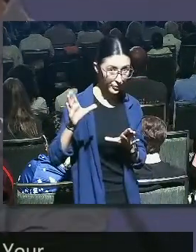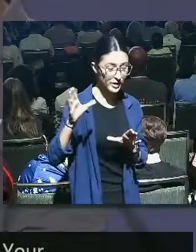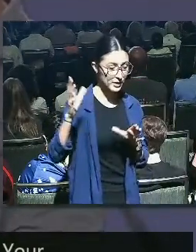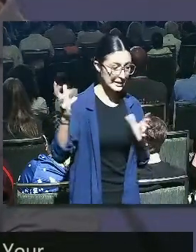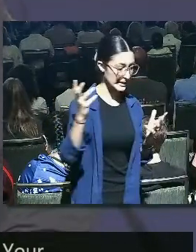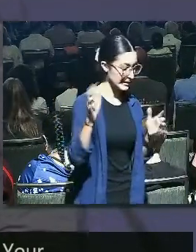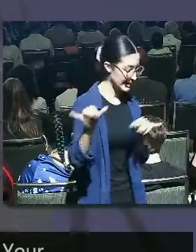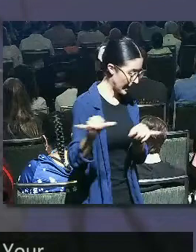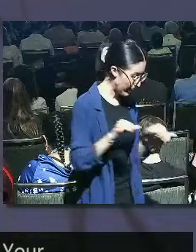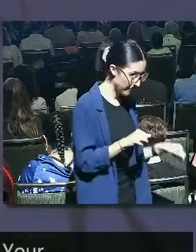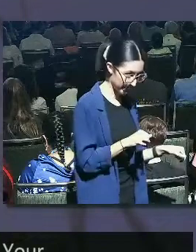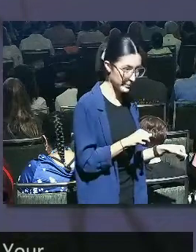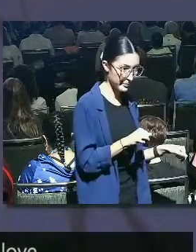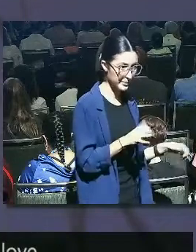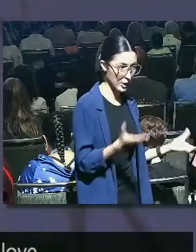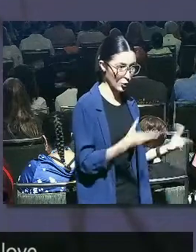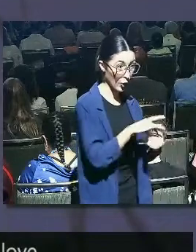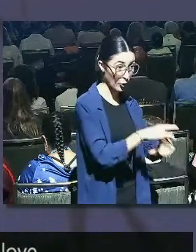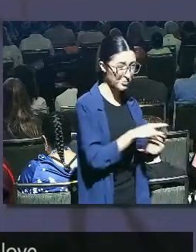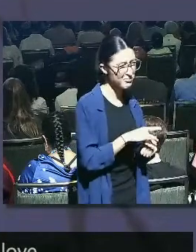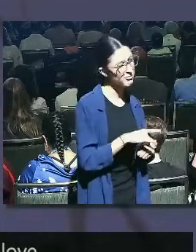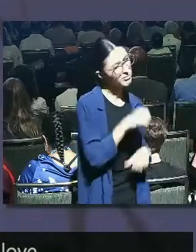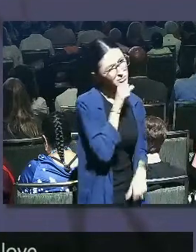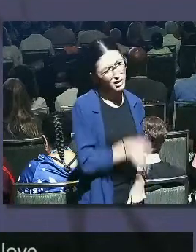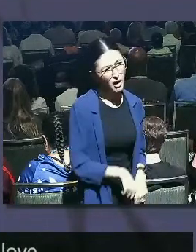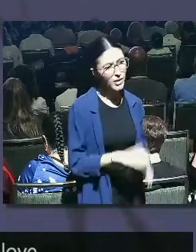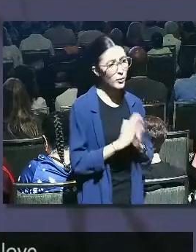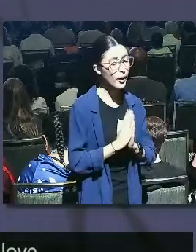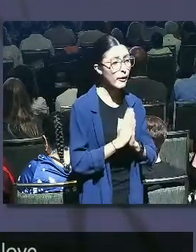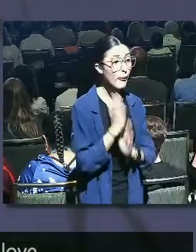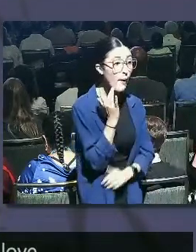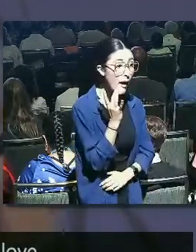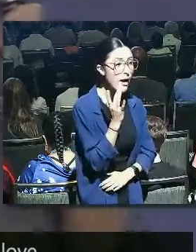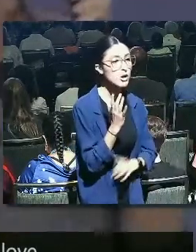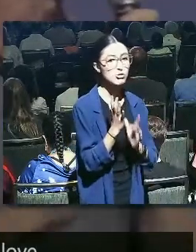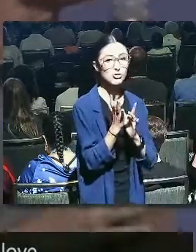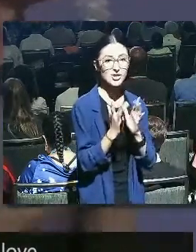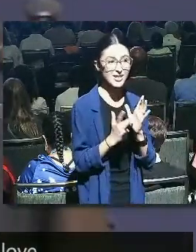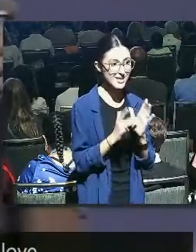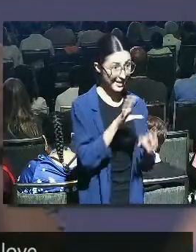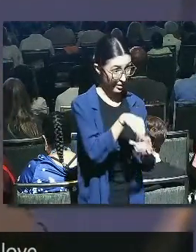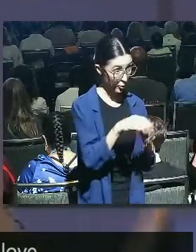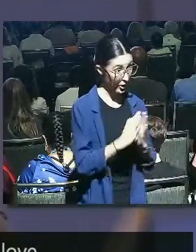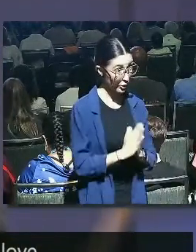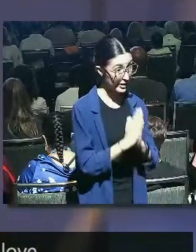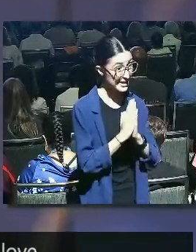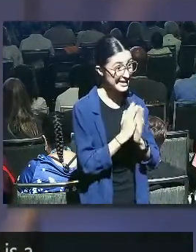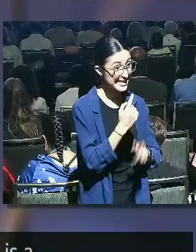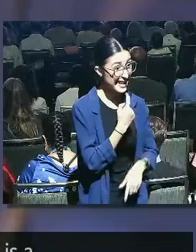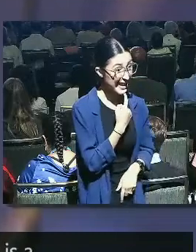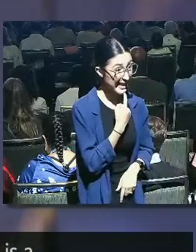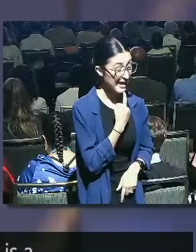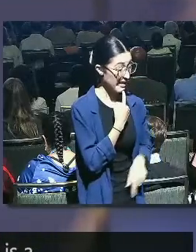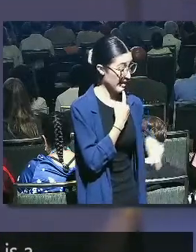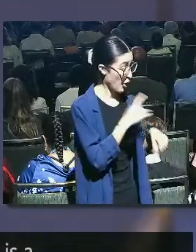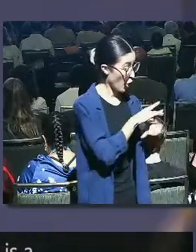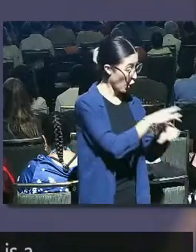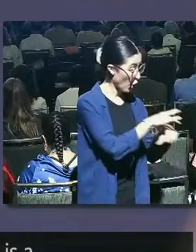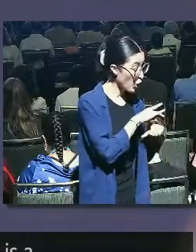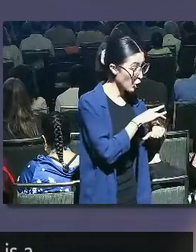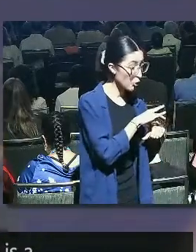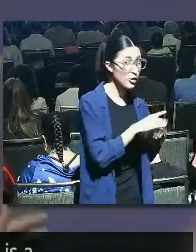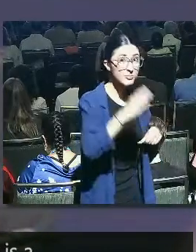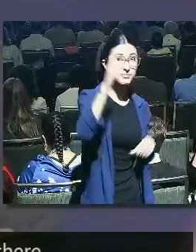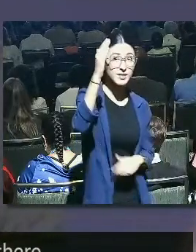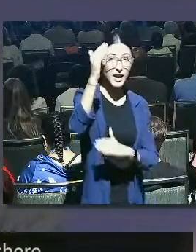love that prayer because Jesus in the prayer is implying that there is a gulf that exists, a gap that exists between